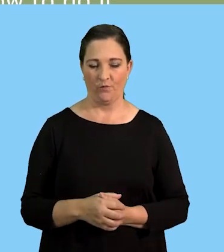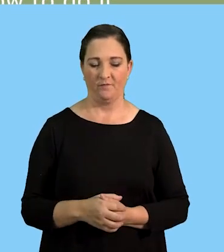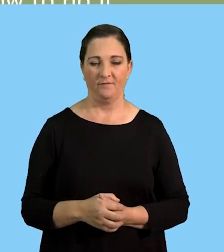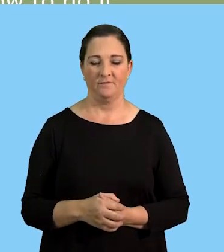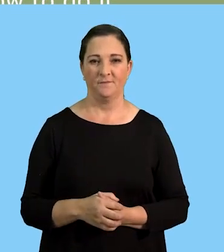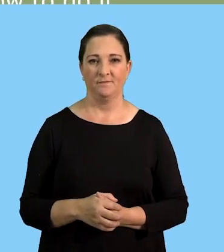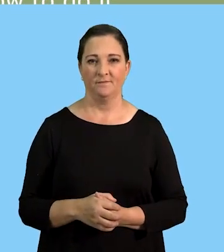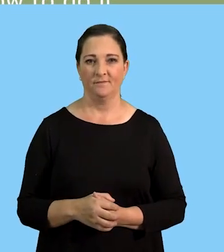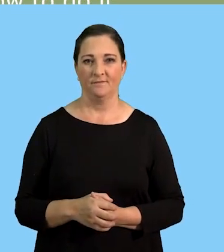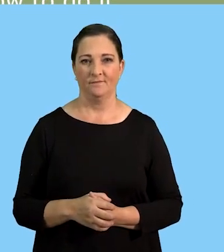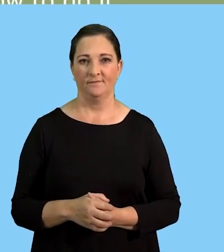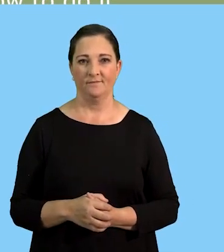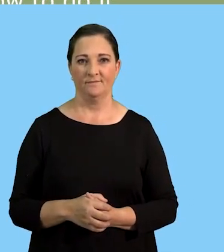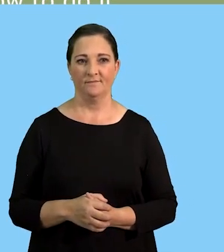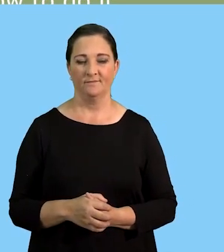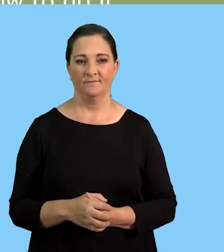on how